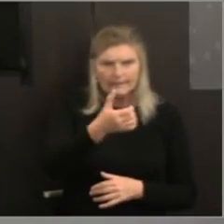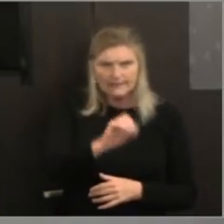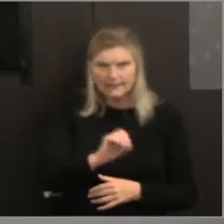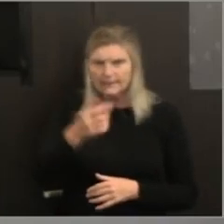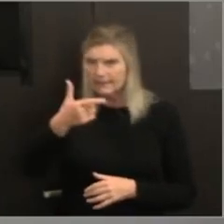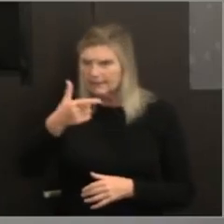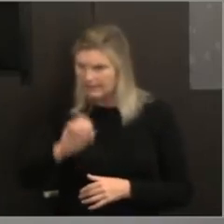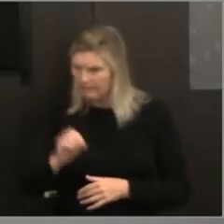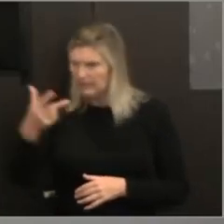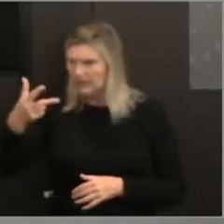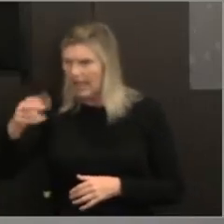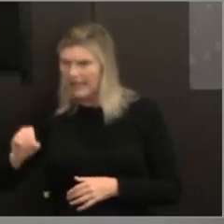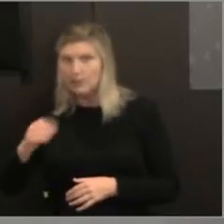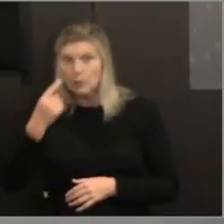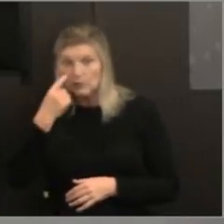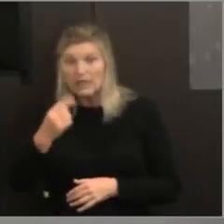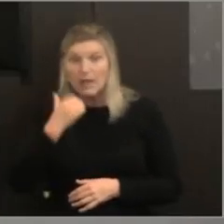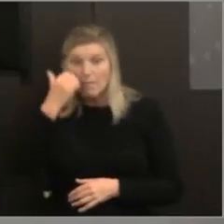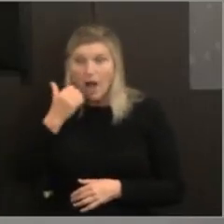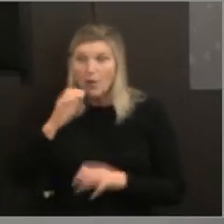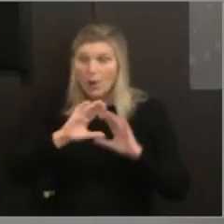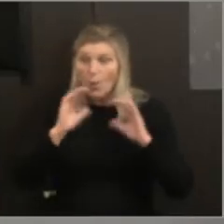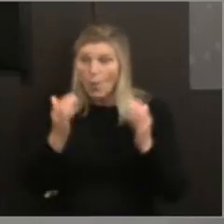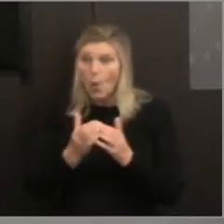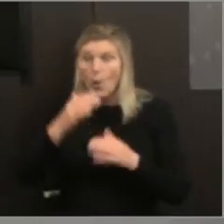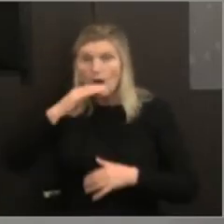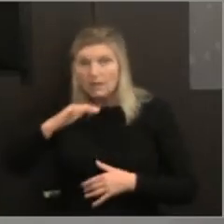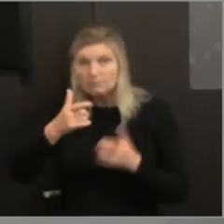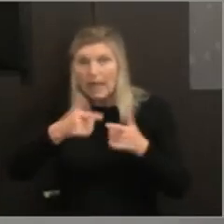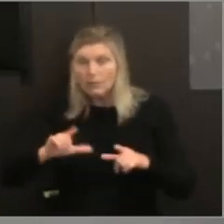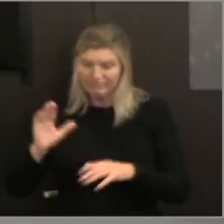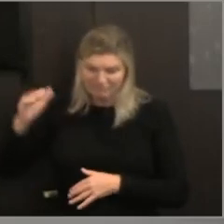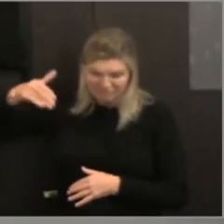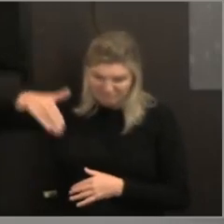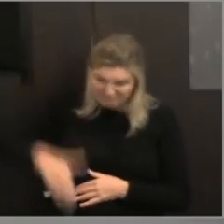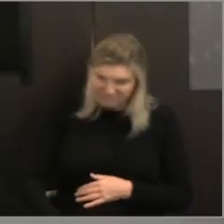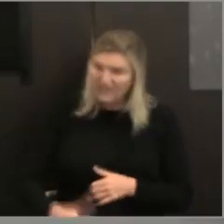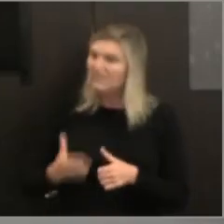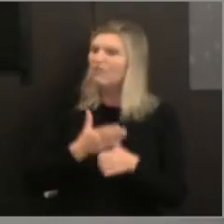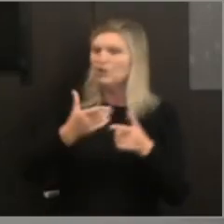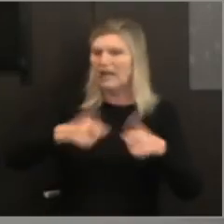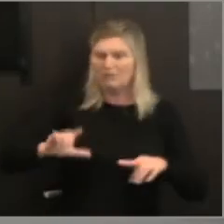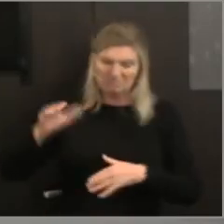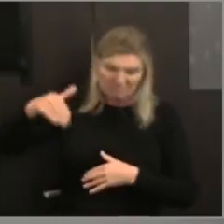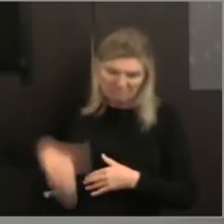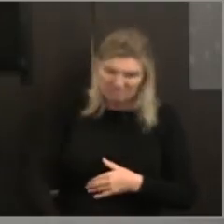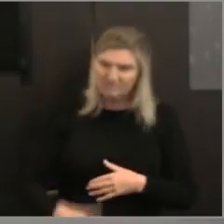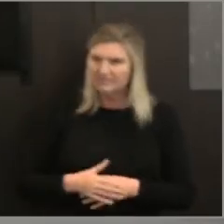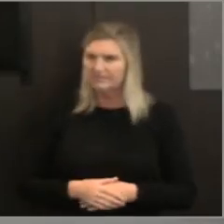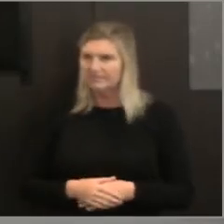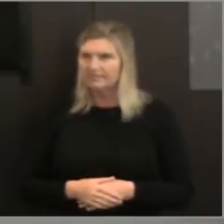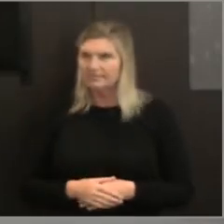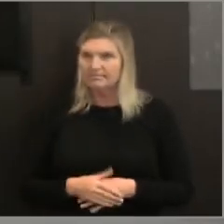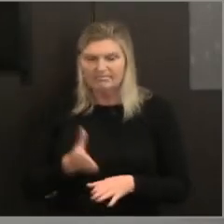begin to see the marked decline of Māori language, for example, as a first language amongst the bulk